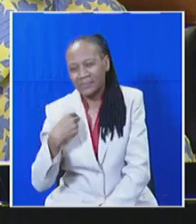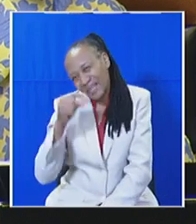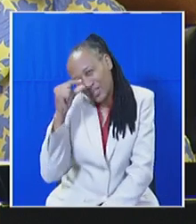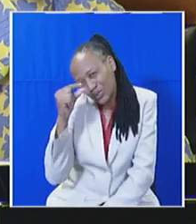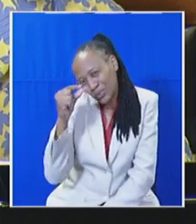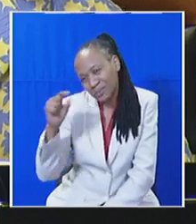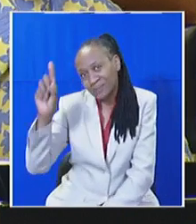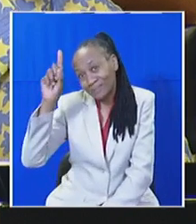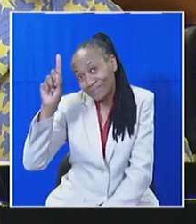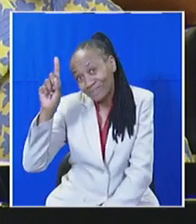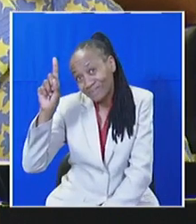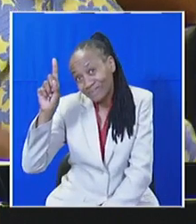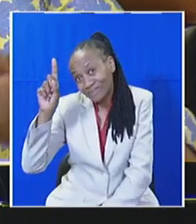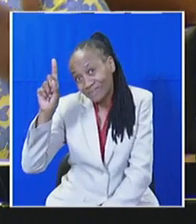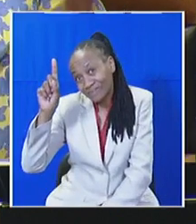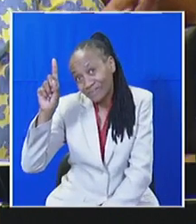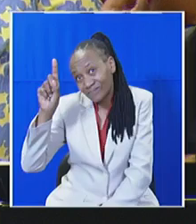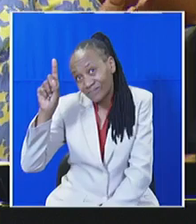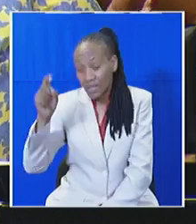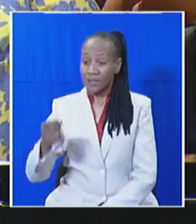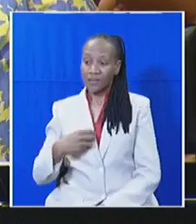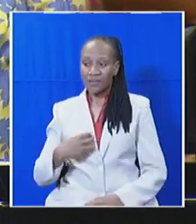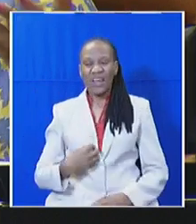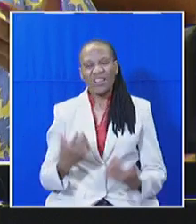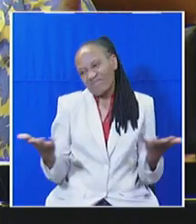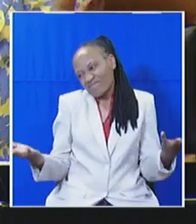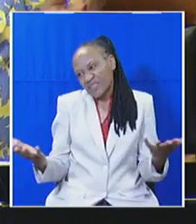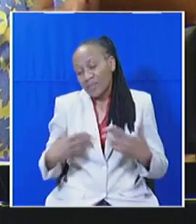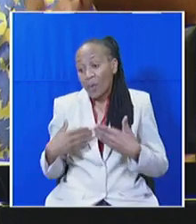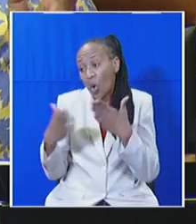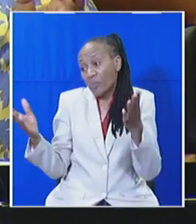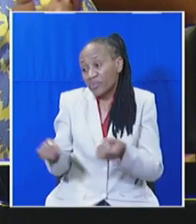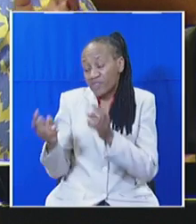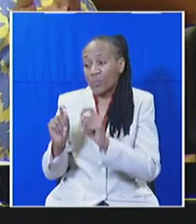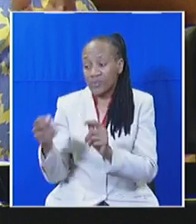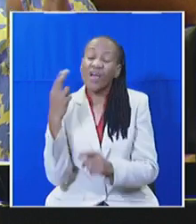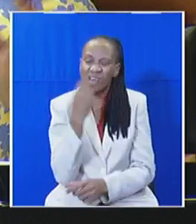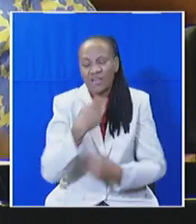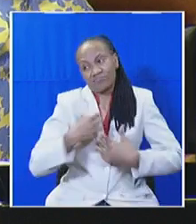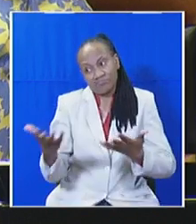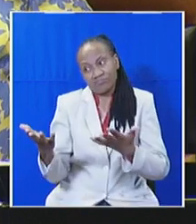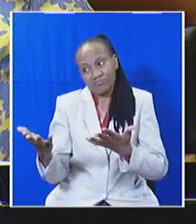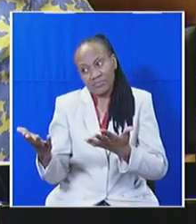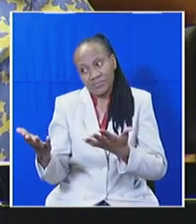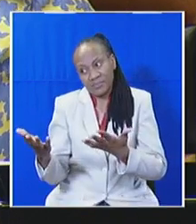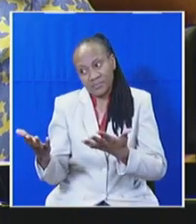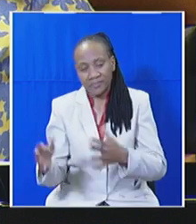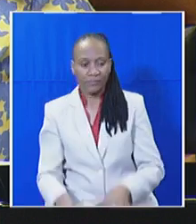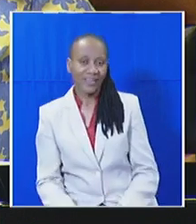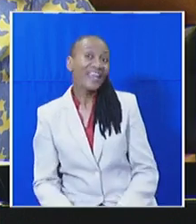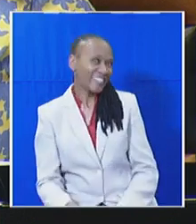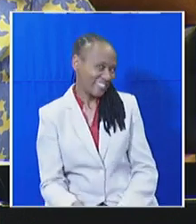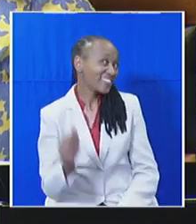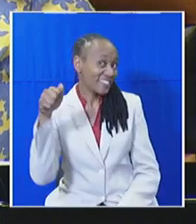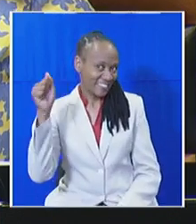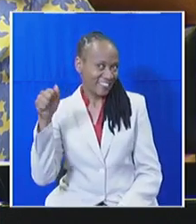Just brief. It's very I'm clear. just being generous. Yes, thank to you. Honorable members. And today you have been so nice, you know.